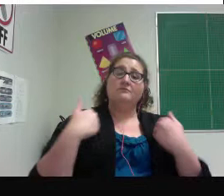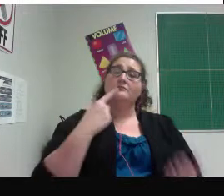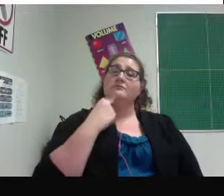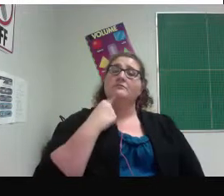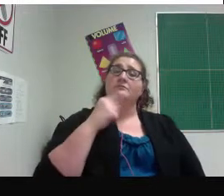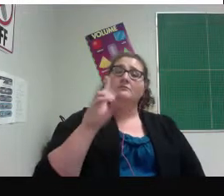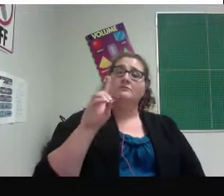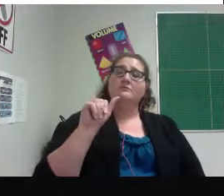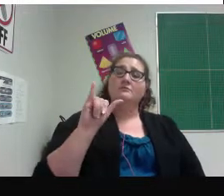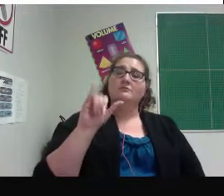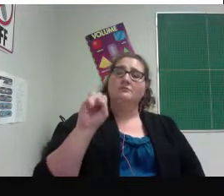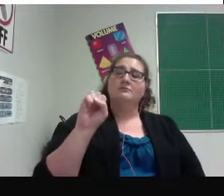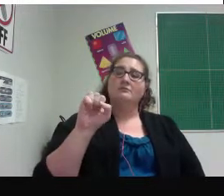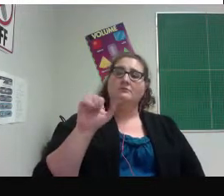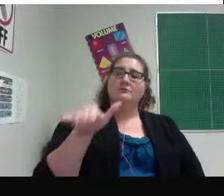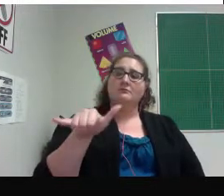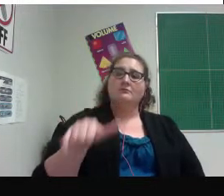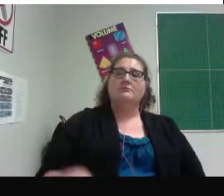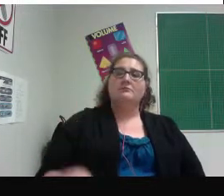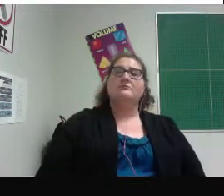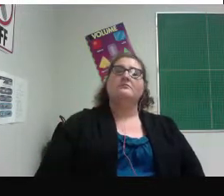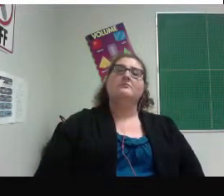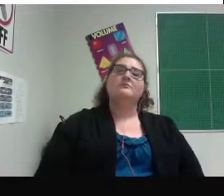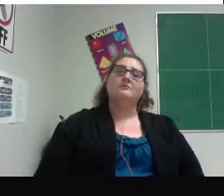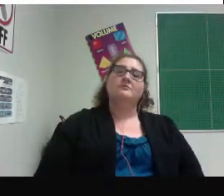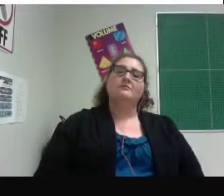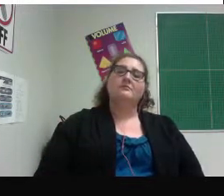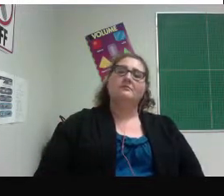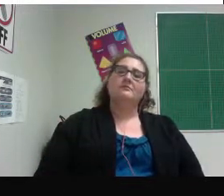You could have red daisies.